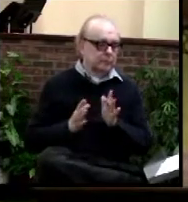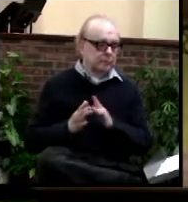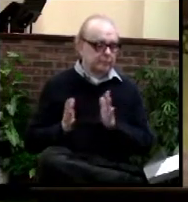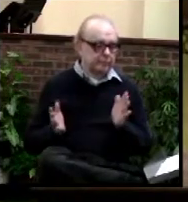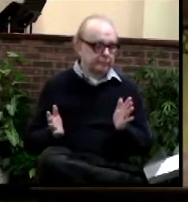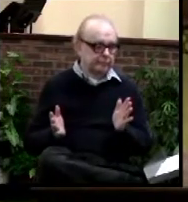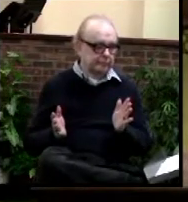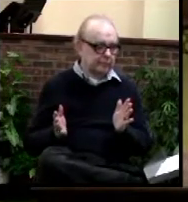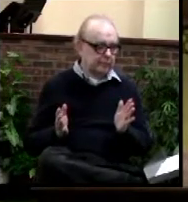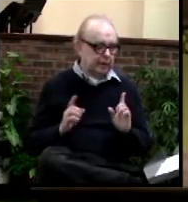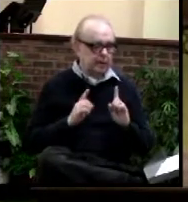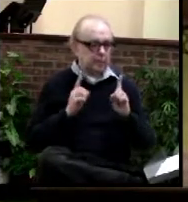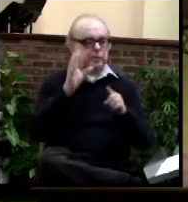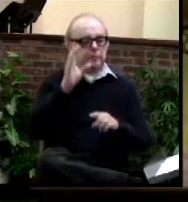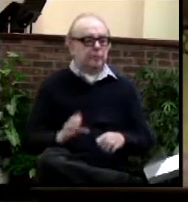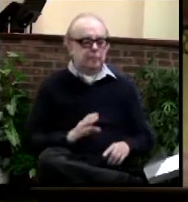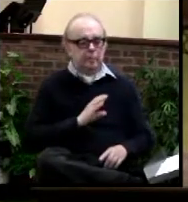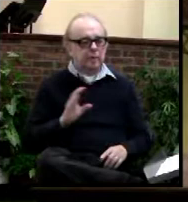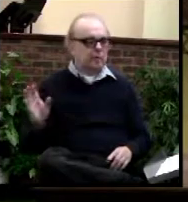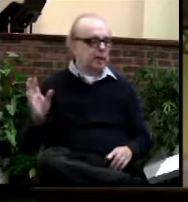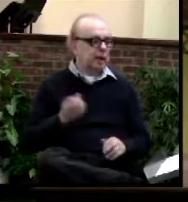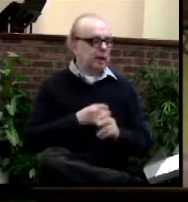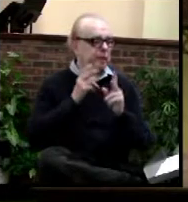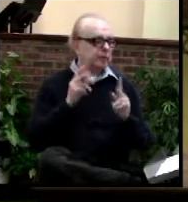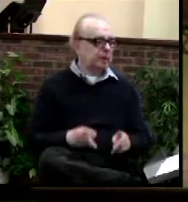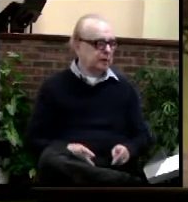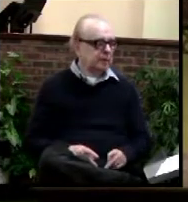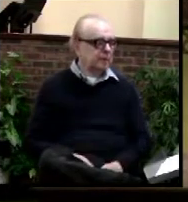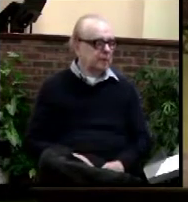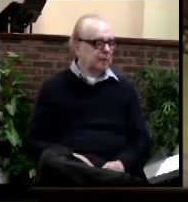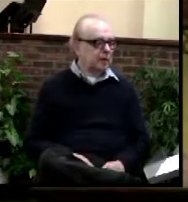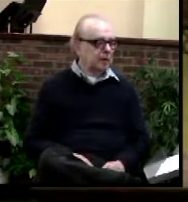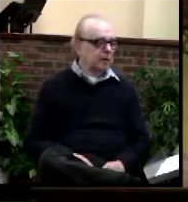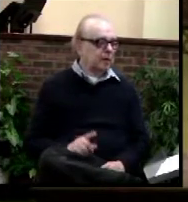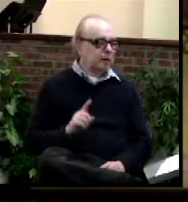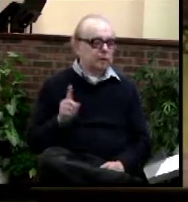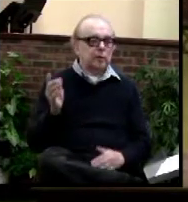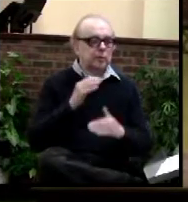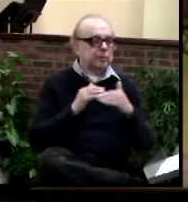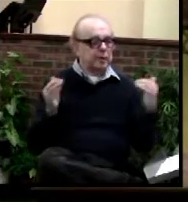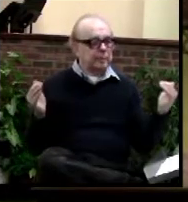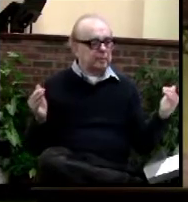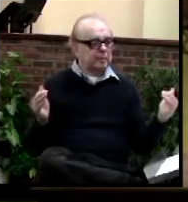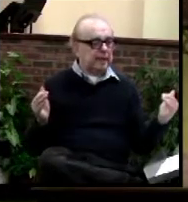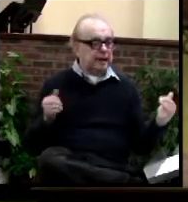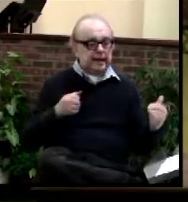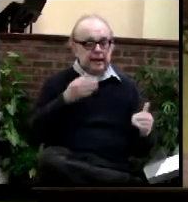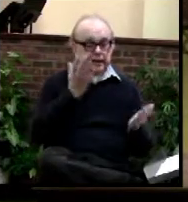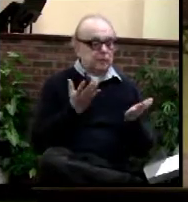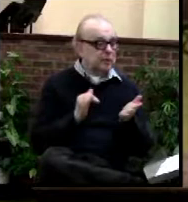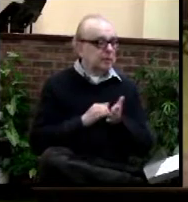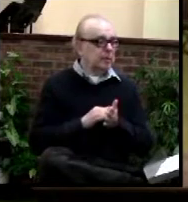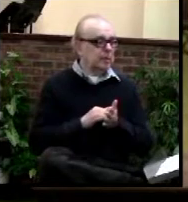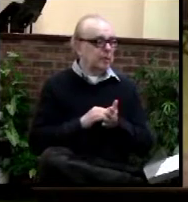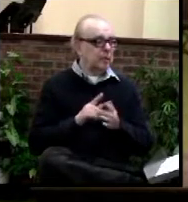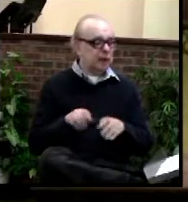to the cross was that everyone could go to heaven. That's what he wanted. But he gave us a